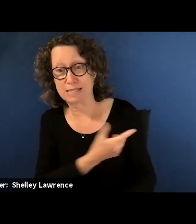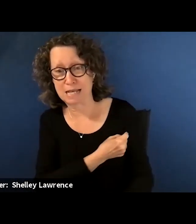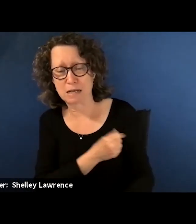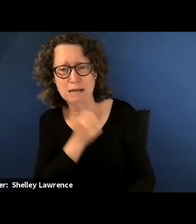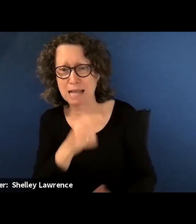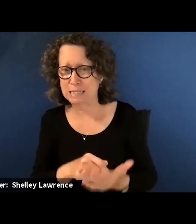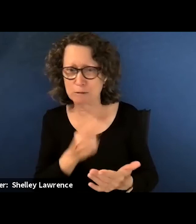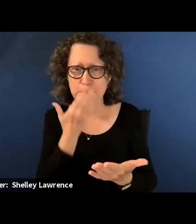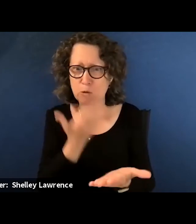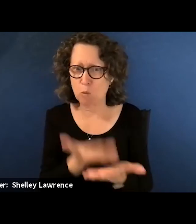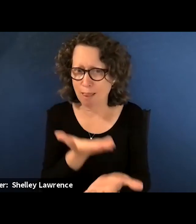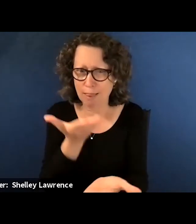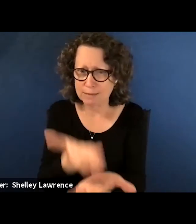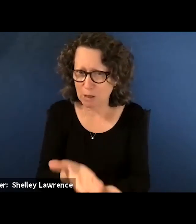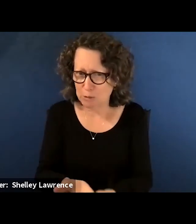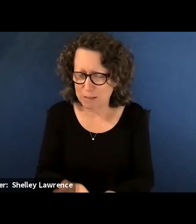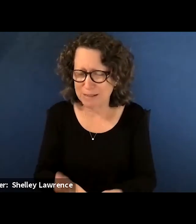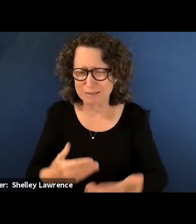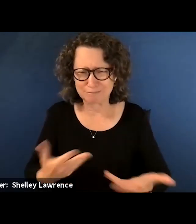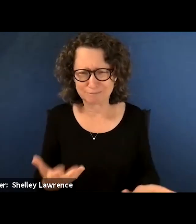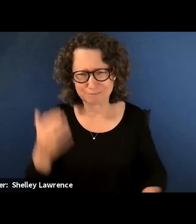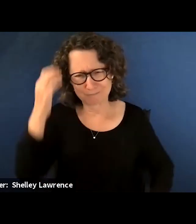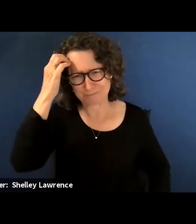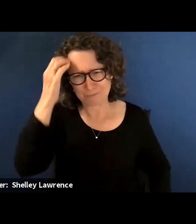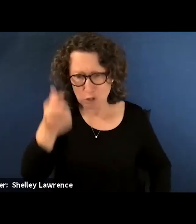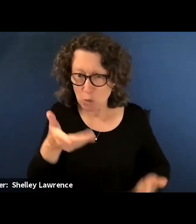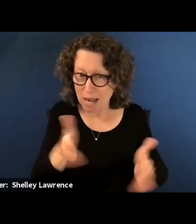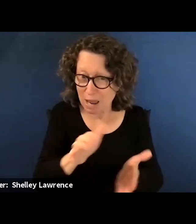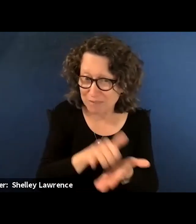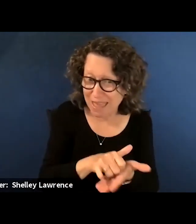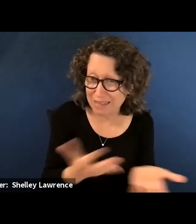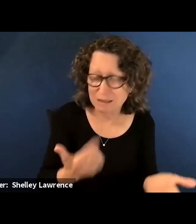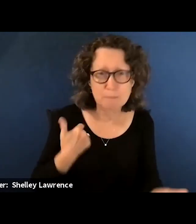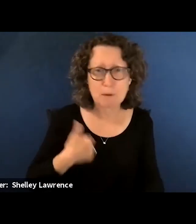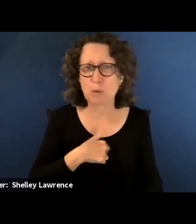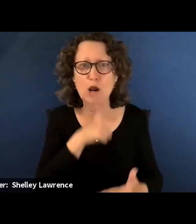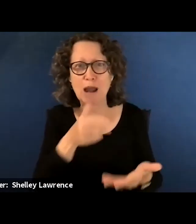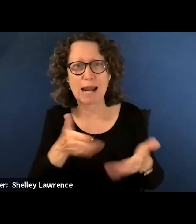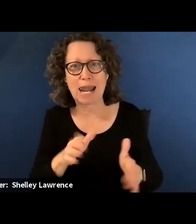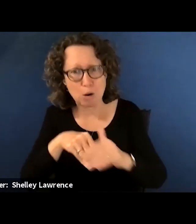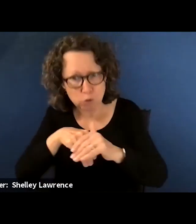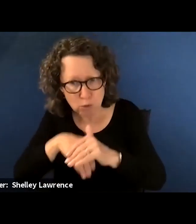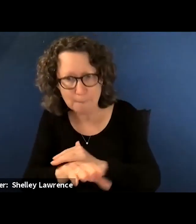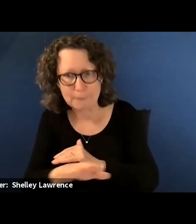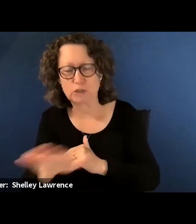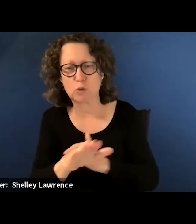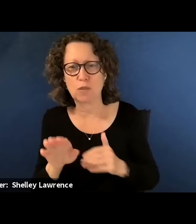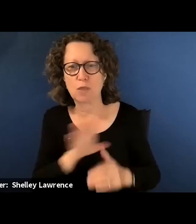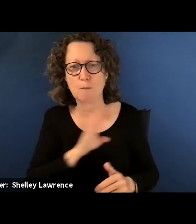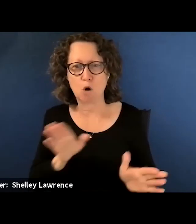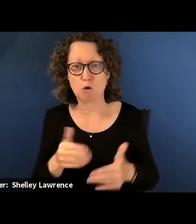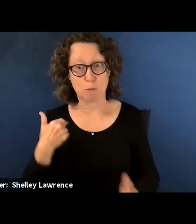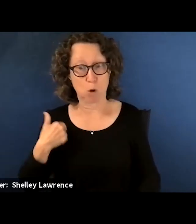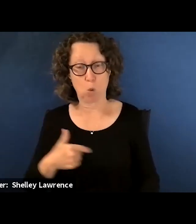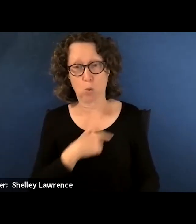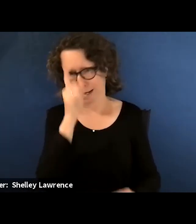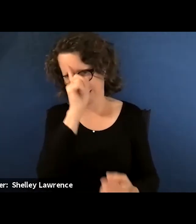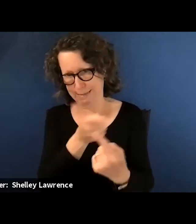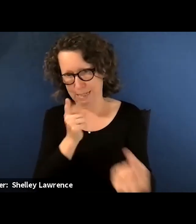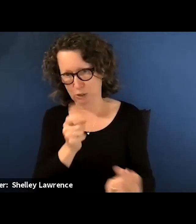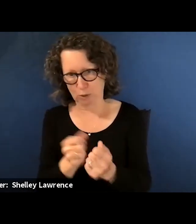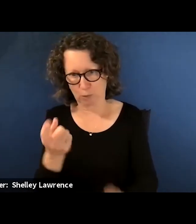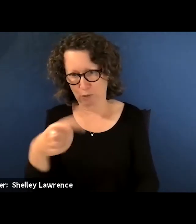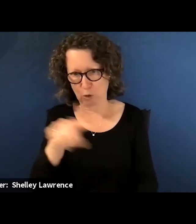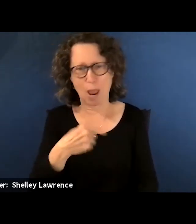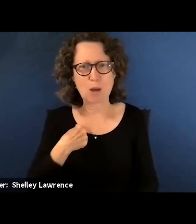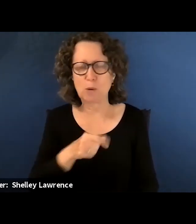well documented. So you allowed that, but we are not allowed to come in because we disagree with you and